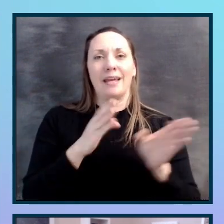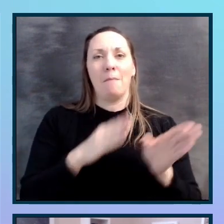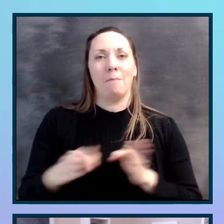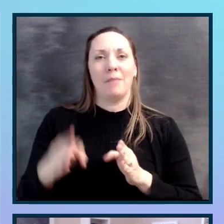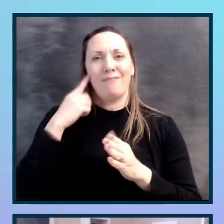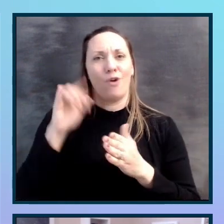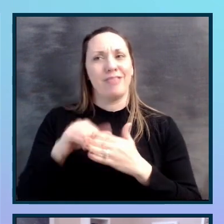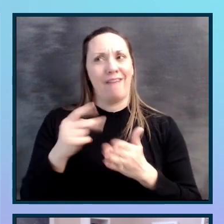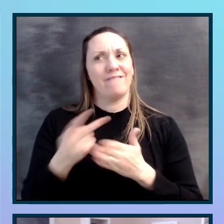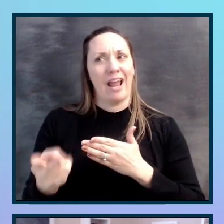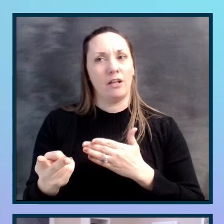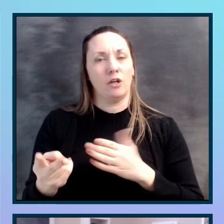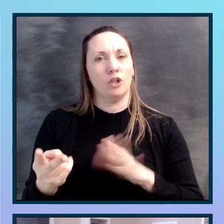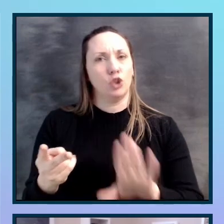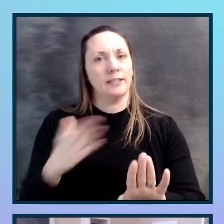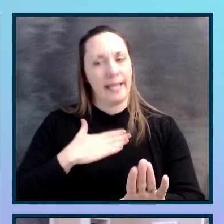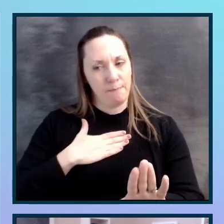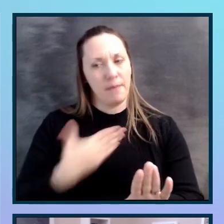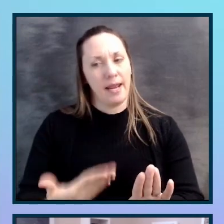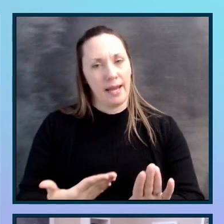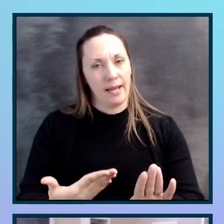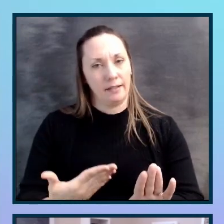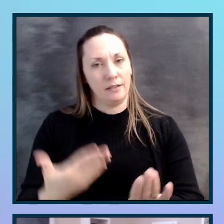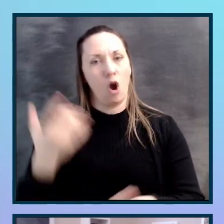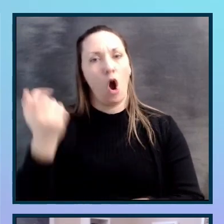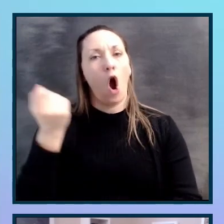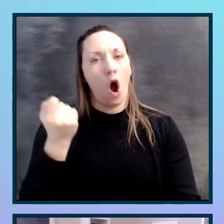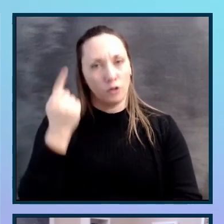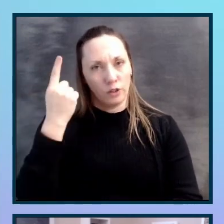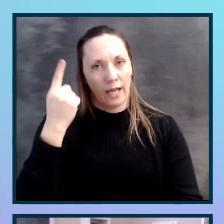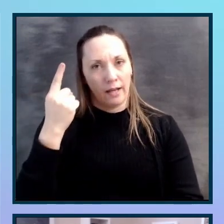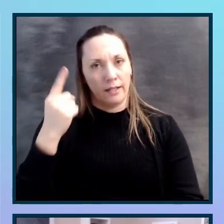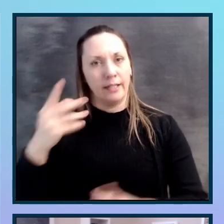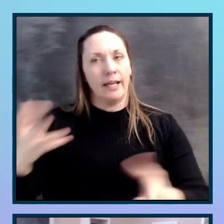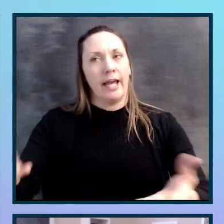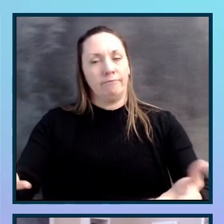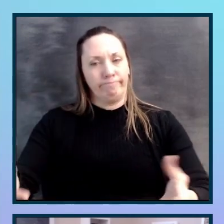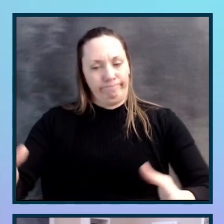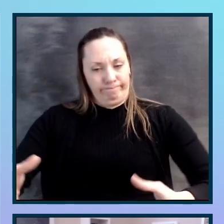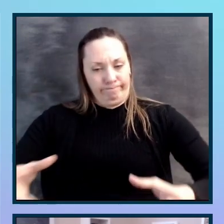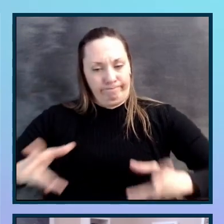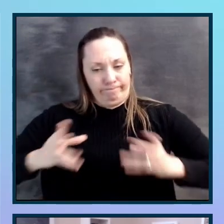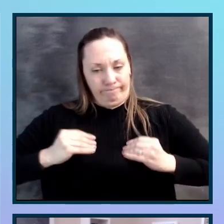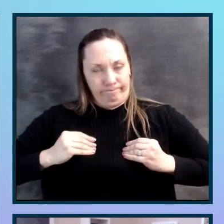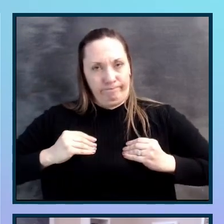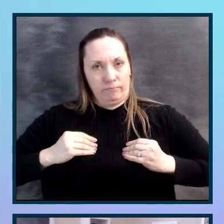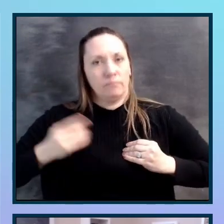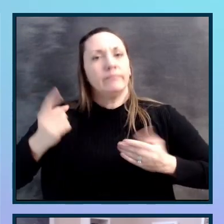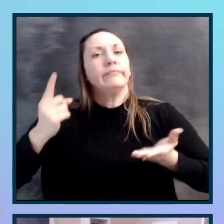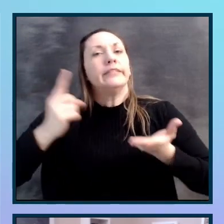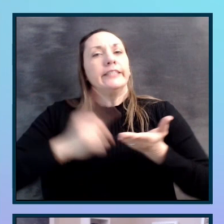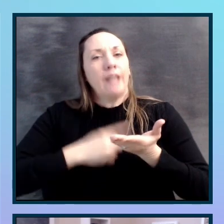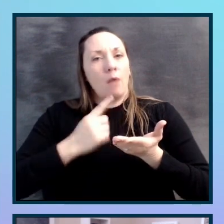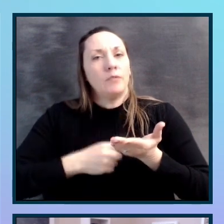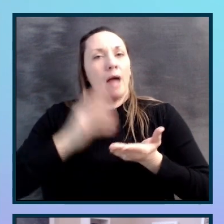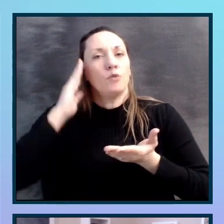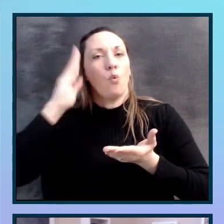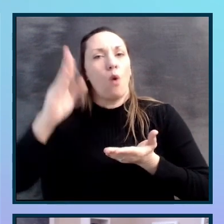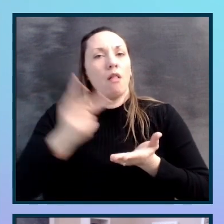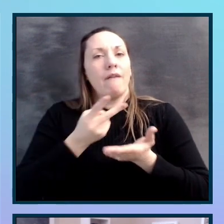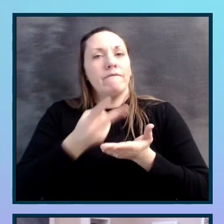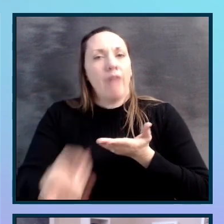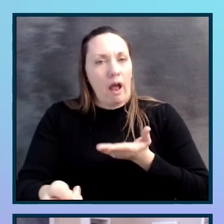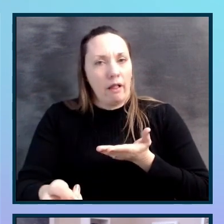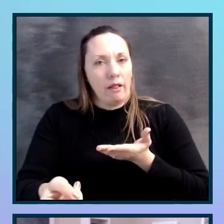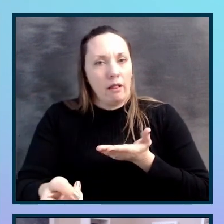by admitting, understanding, and embracing that sometimes this is going to fail. So what does that look